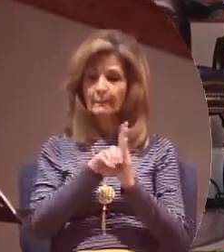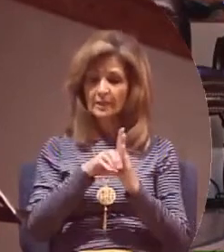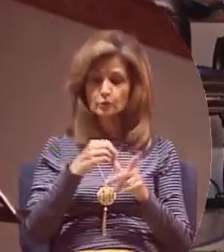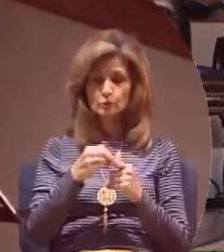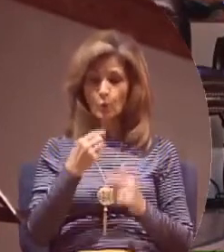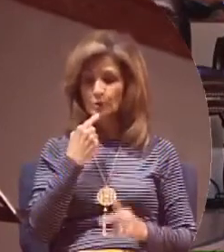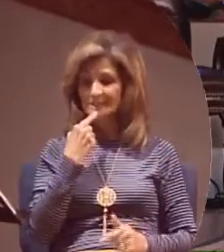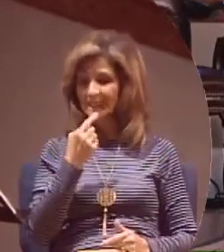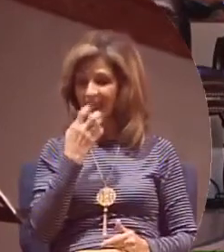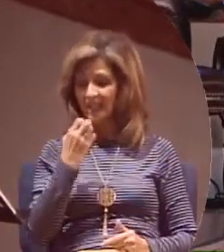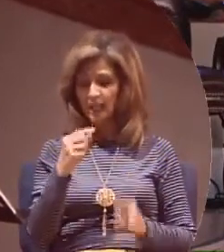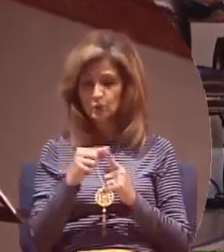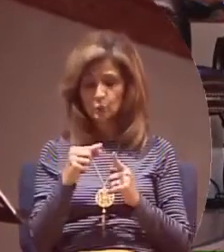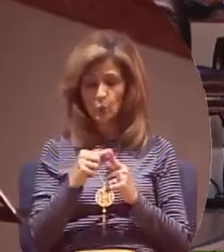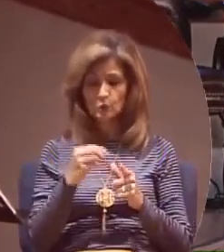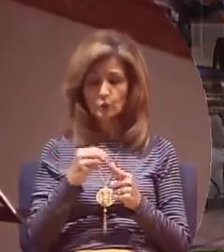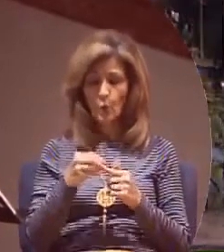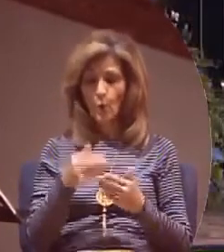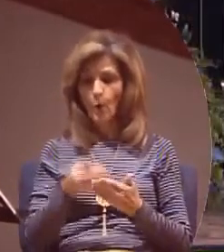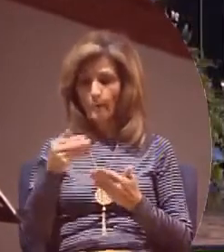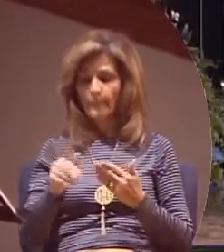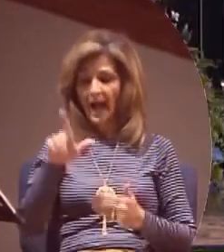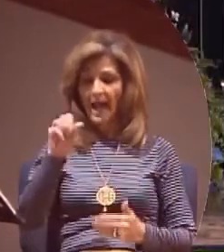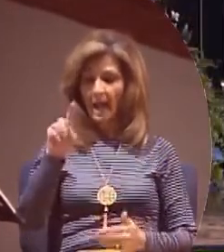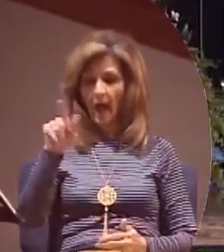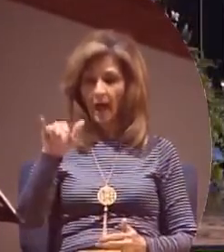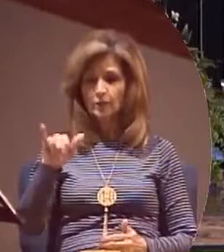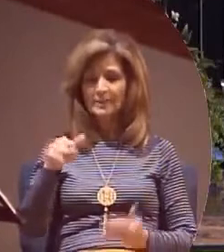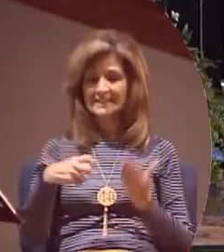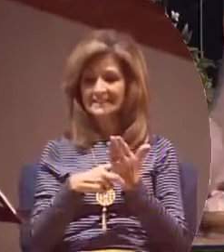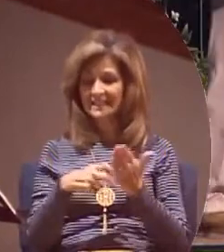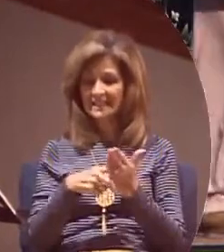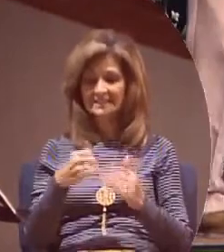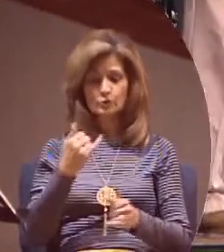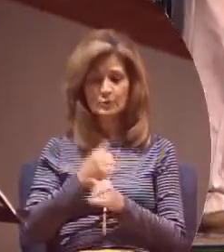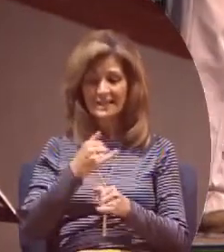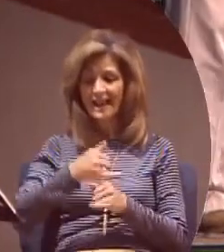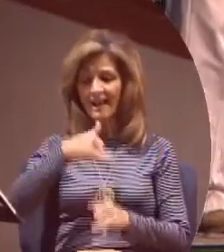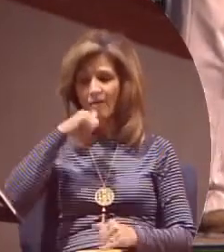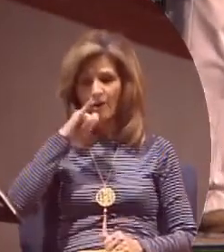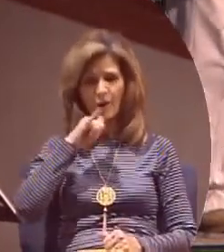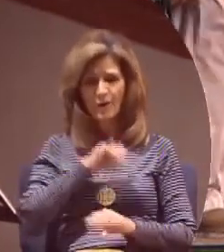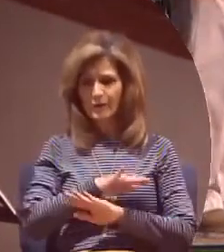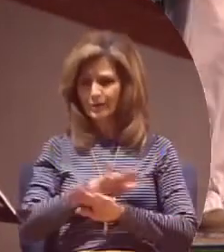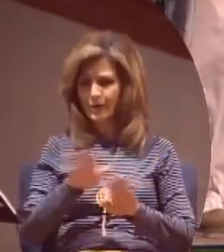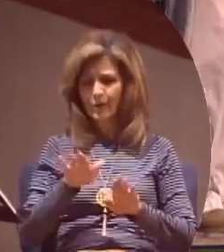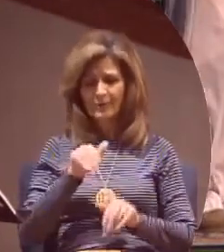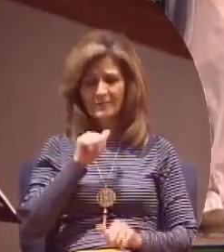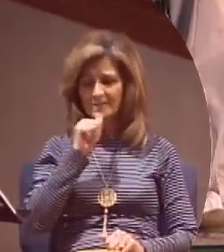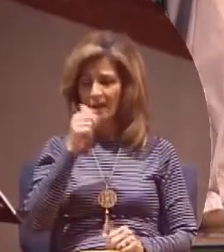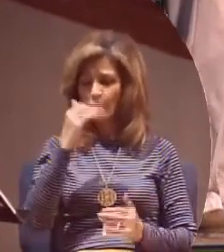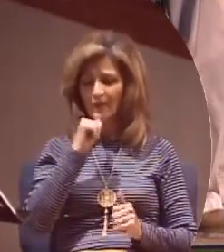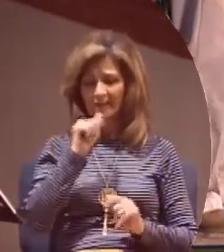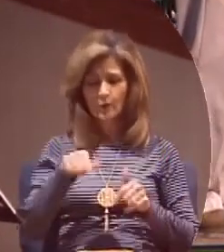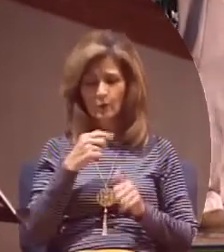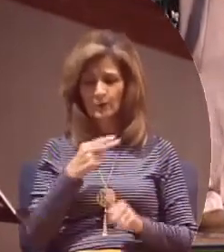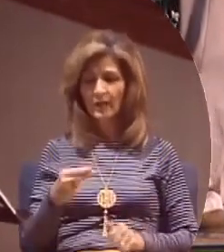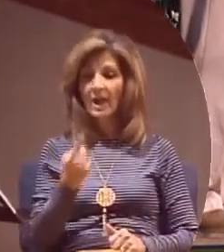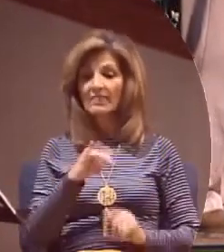cuss words and they buy lottery tickets and they drink alcohol. They don't go to hell. You know why they go to hell? Because they don't